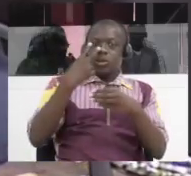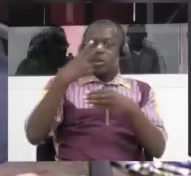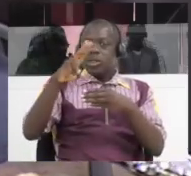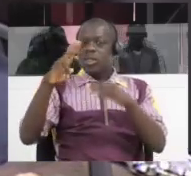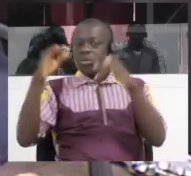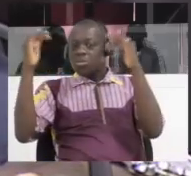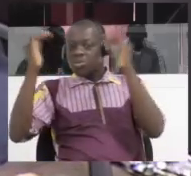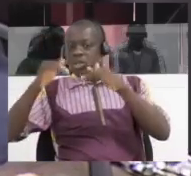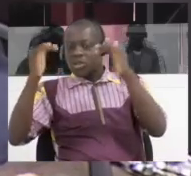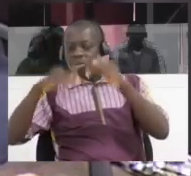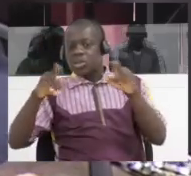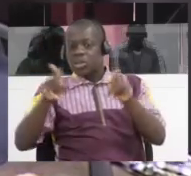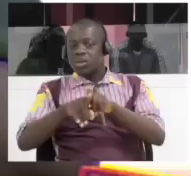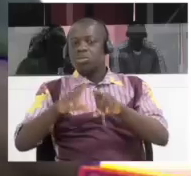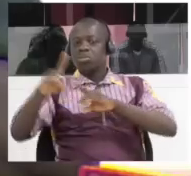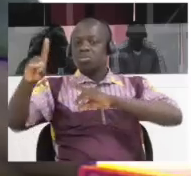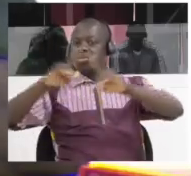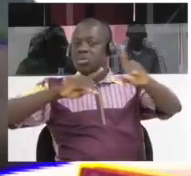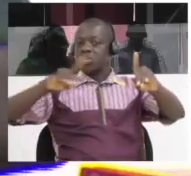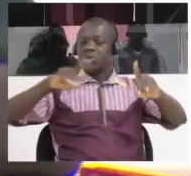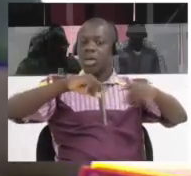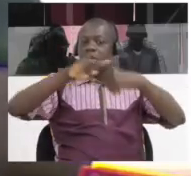the training that they were given at the time?